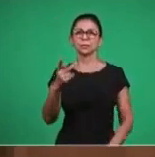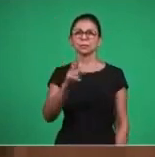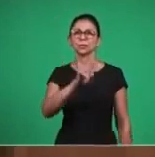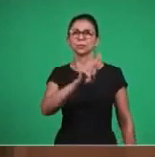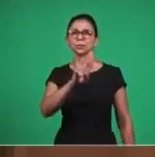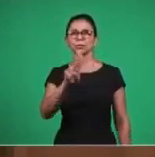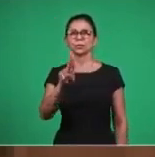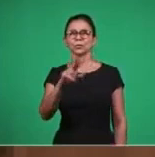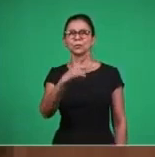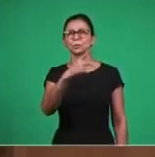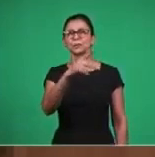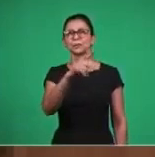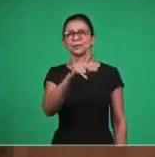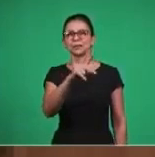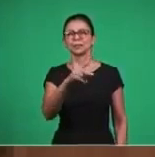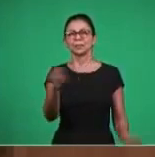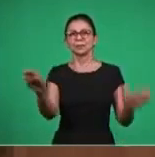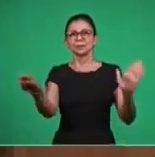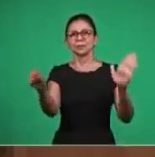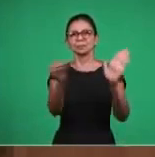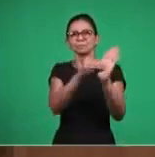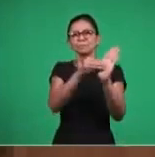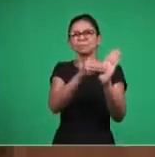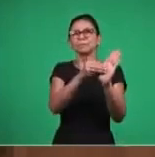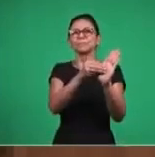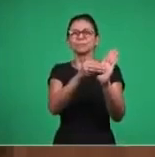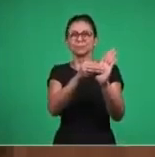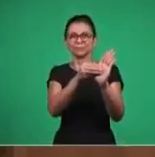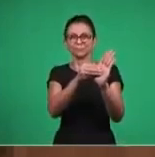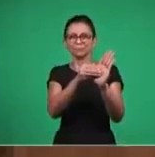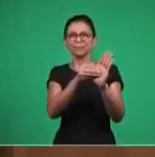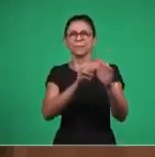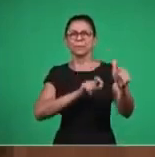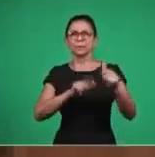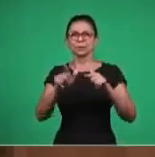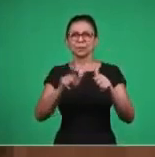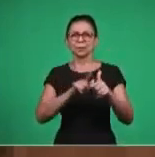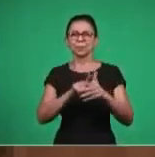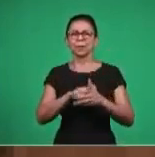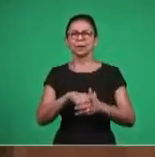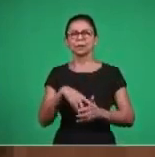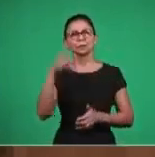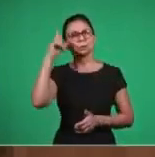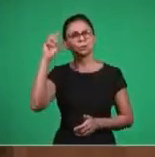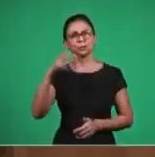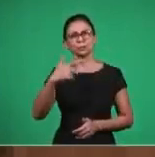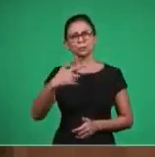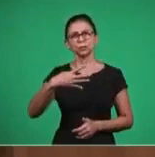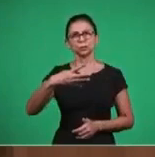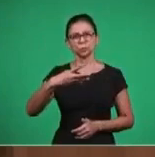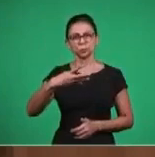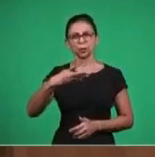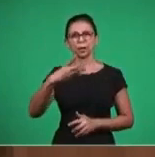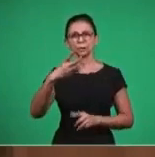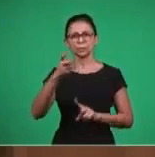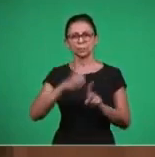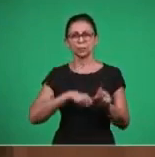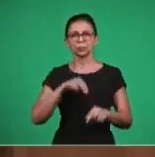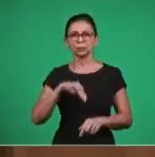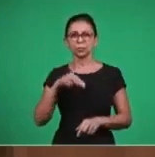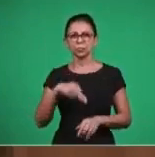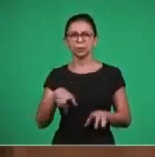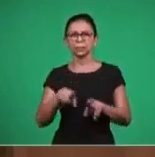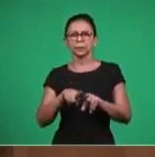there, as the work that he had done on the 24th, as well as on the 5th. And I glorify the